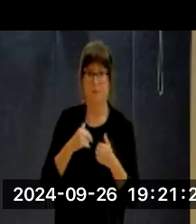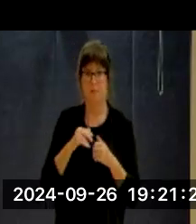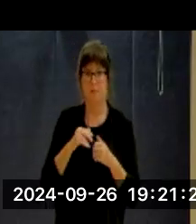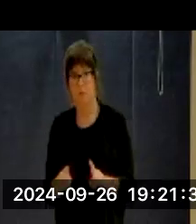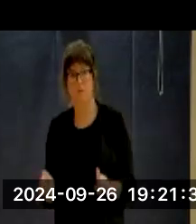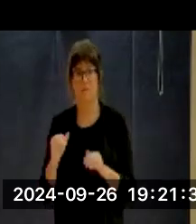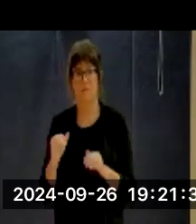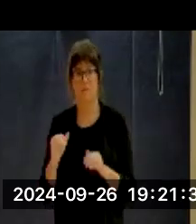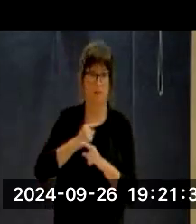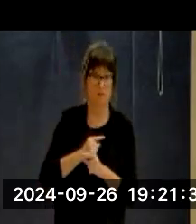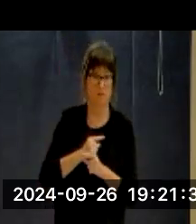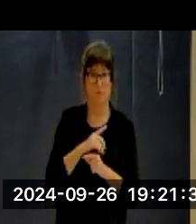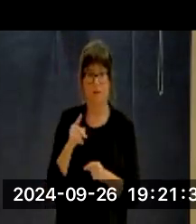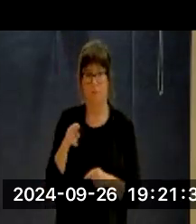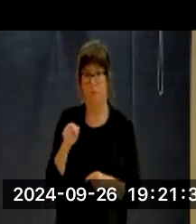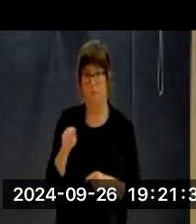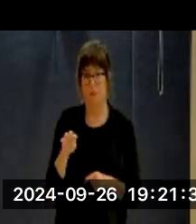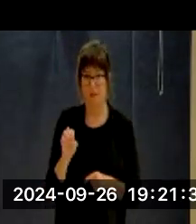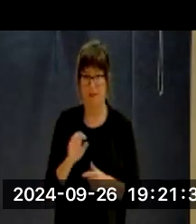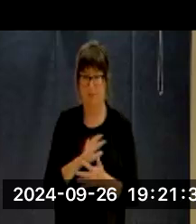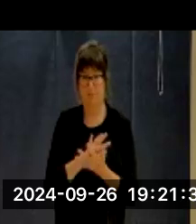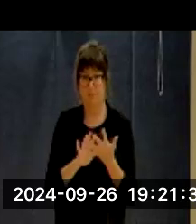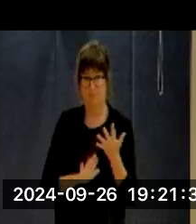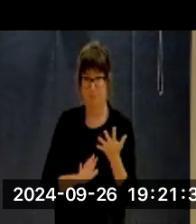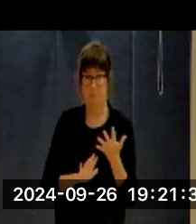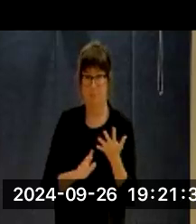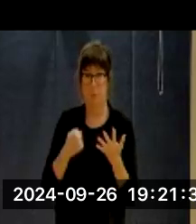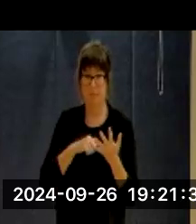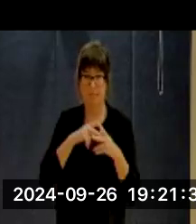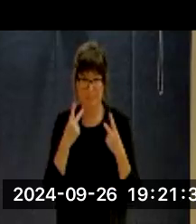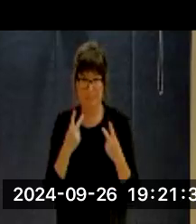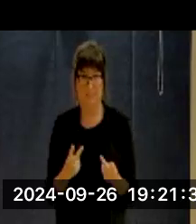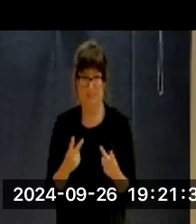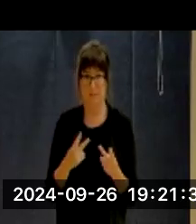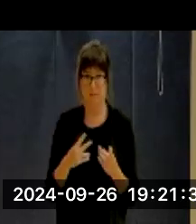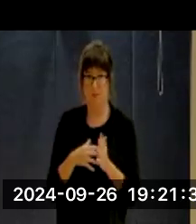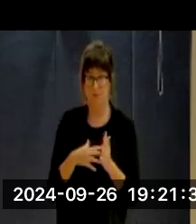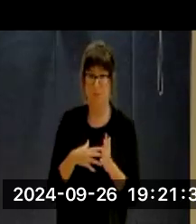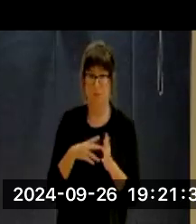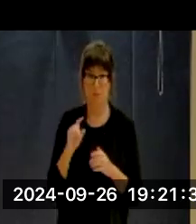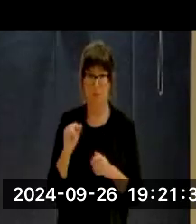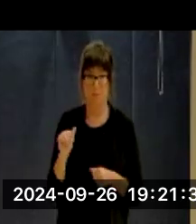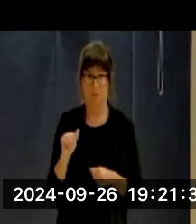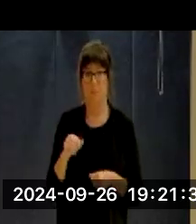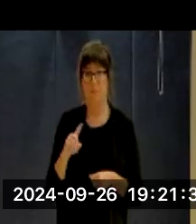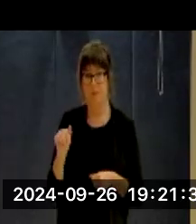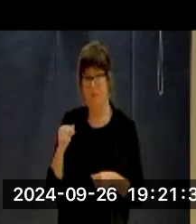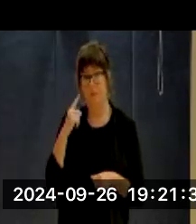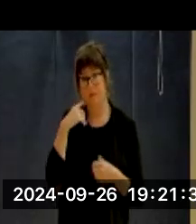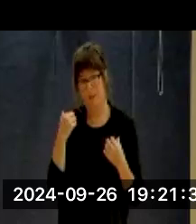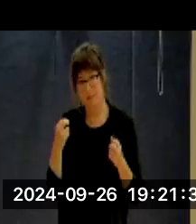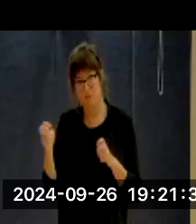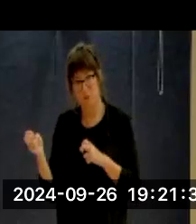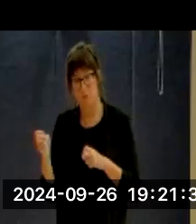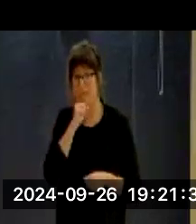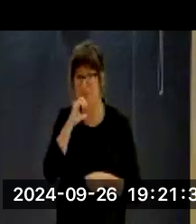and probate, we see vulnerable adults, the disabled, mental health issues, seniors